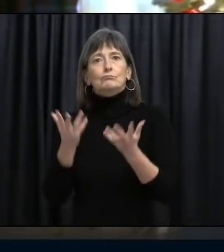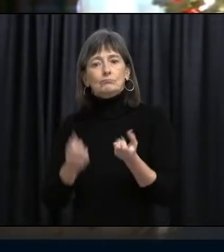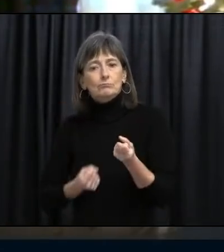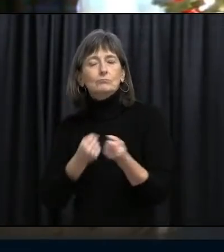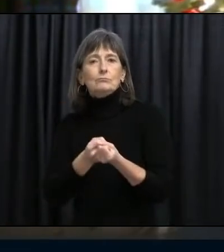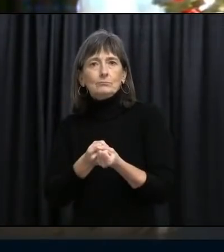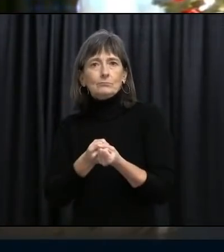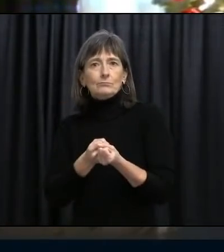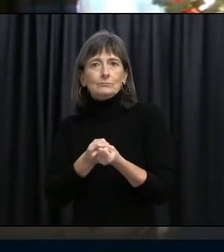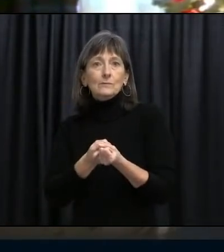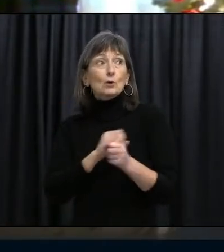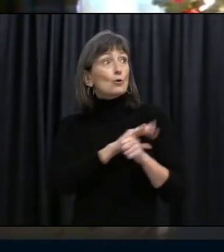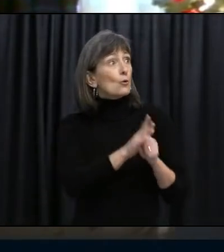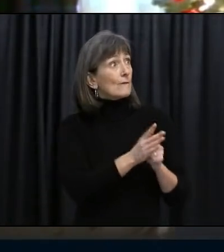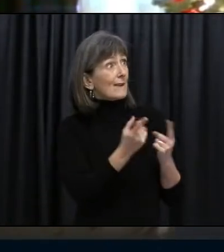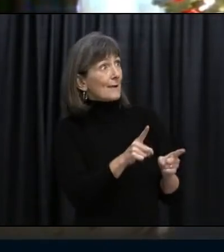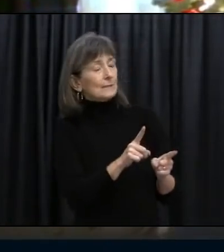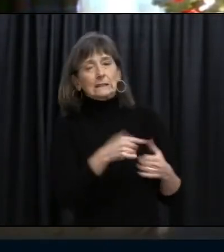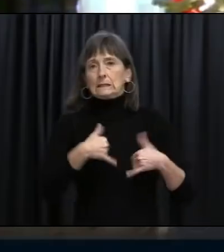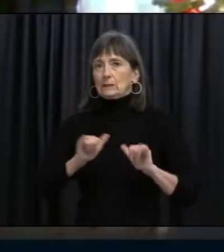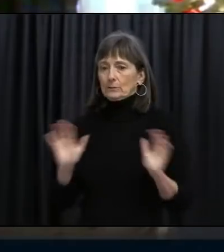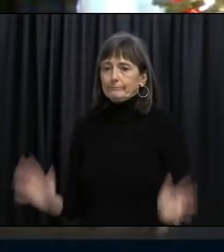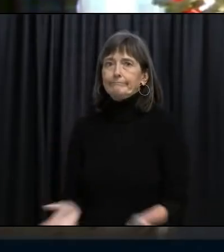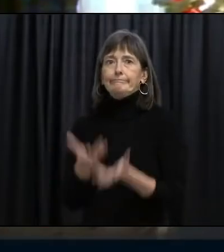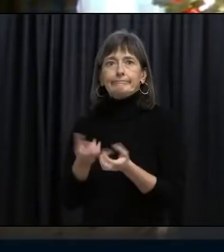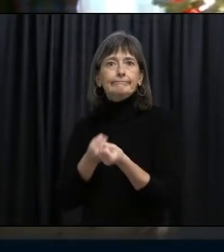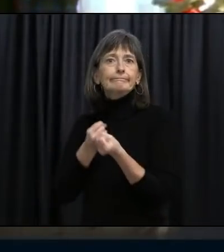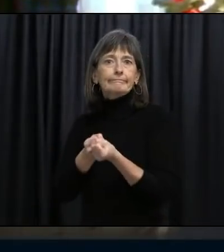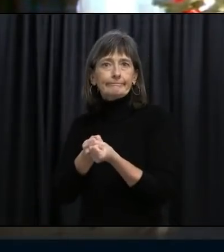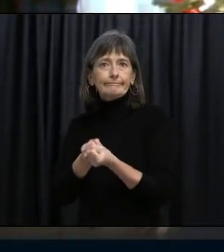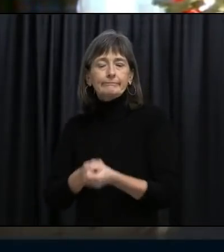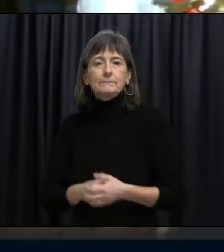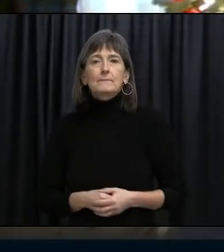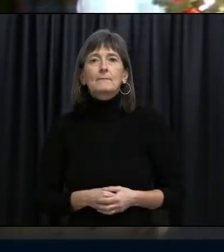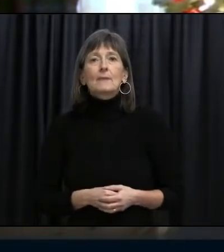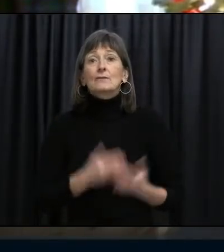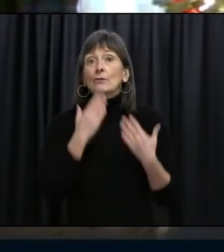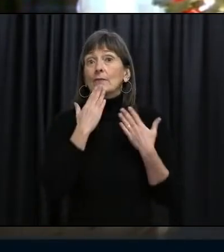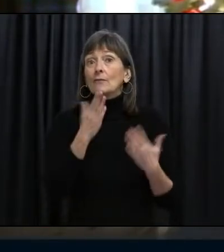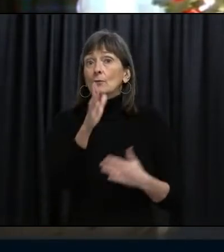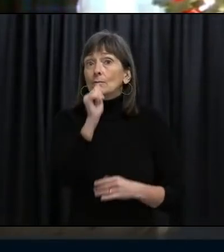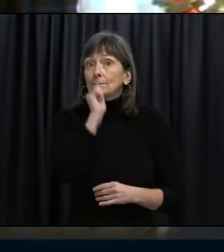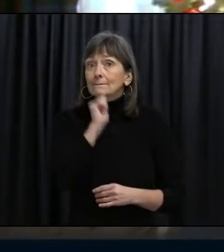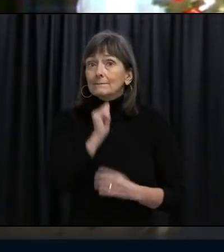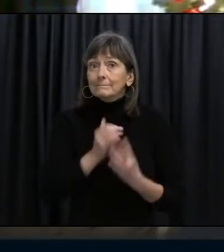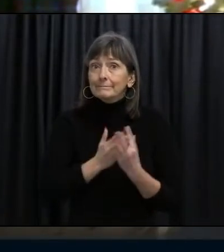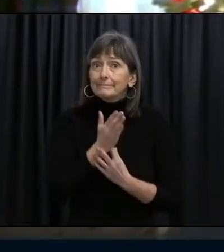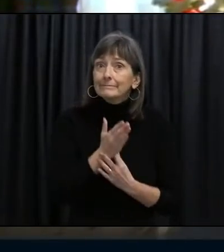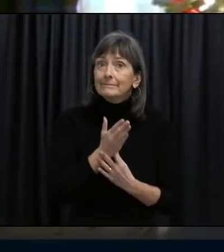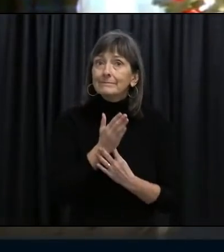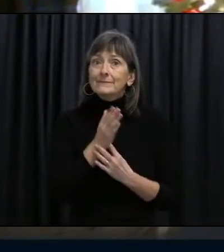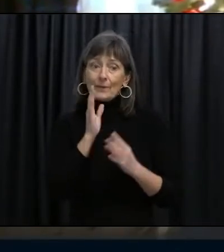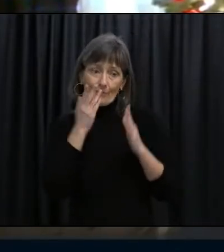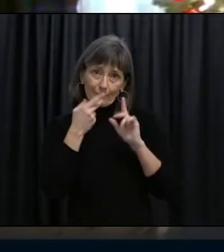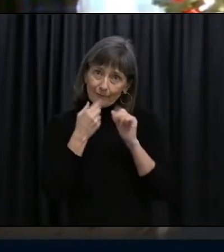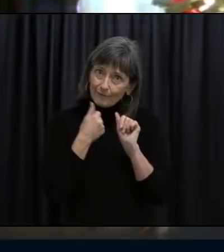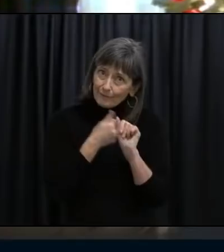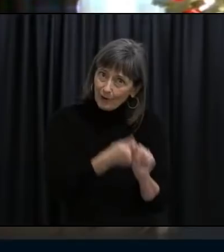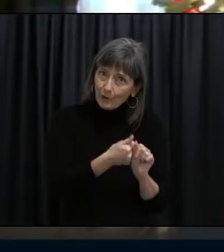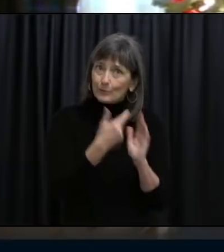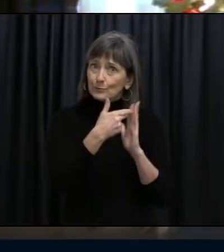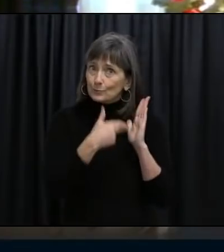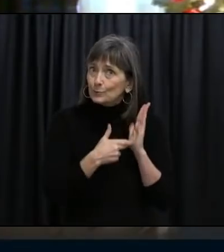of COVID-19. Thanks to the diligence of Newfoundlanders and Labradorians, respecting the advice of Dr. Fitzgerald, Minister